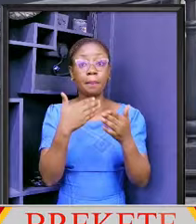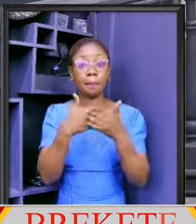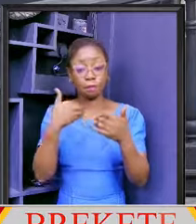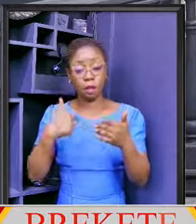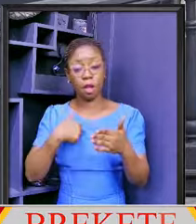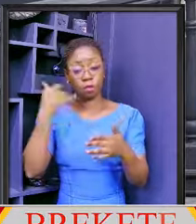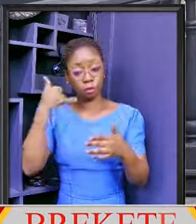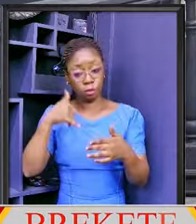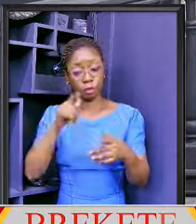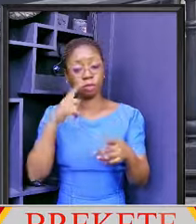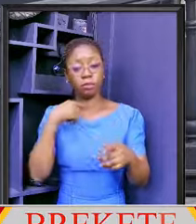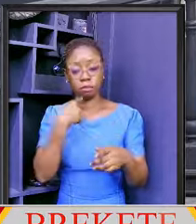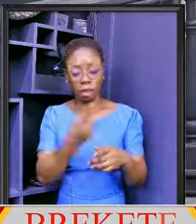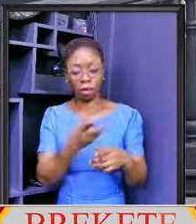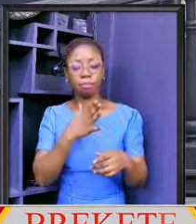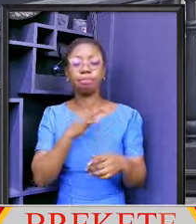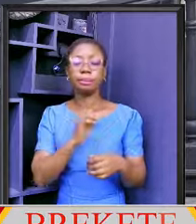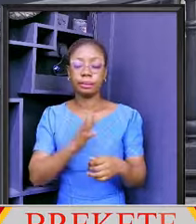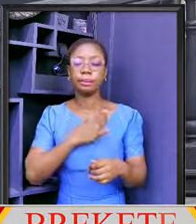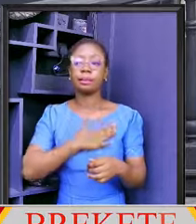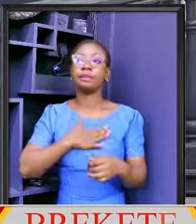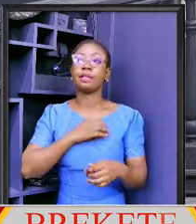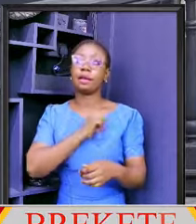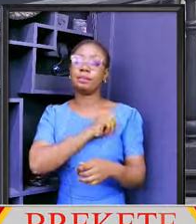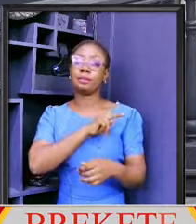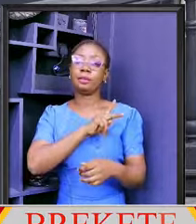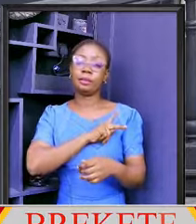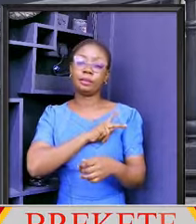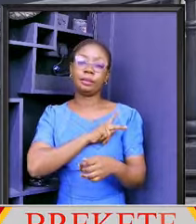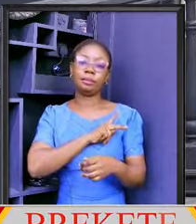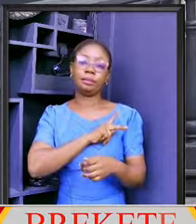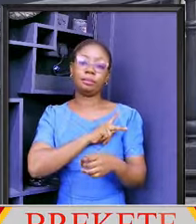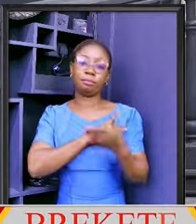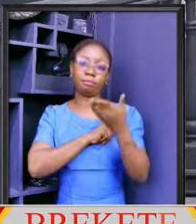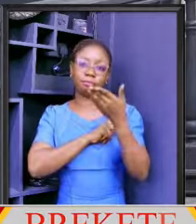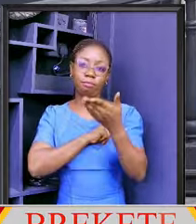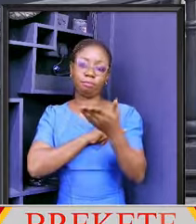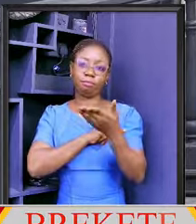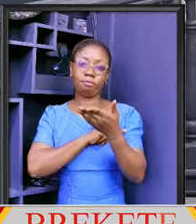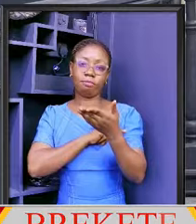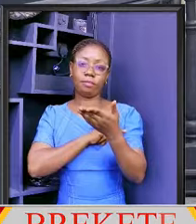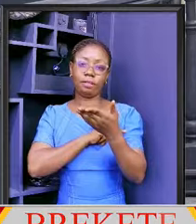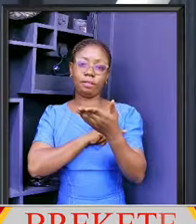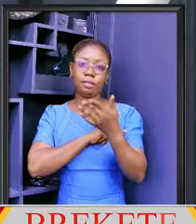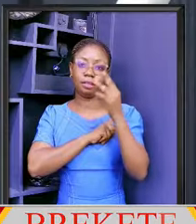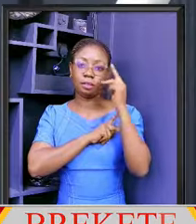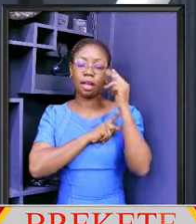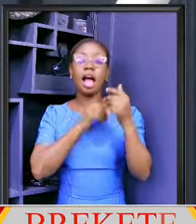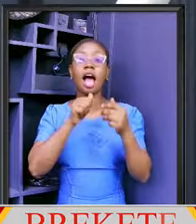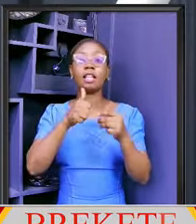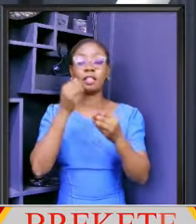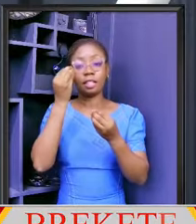appreciate His Royal Highness. Sir, another information, sir.